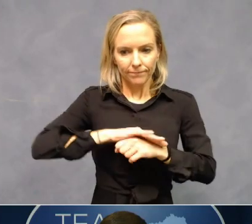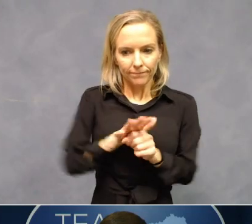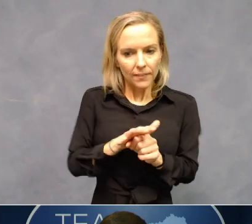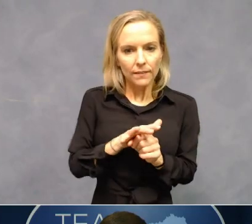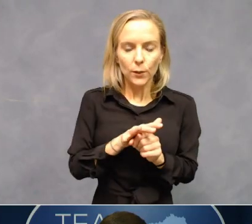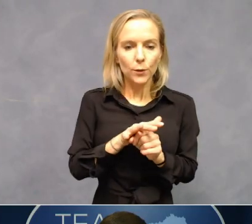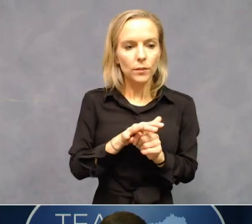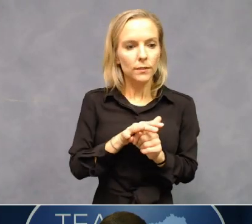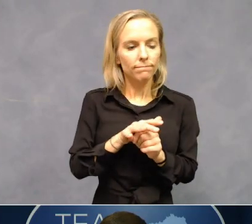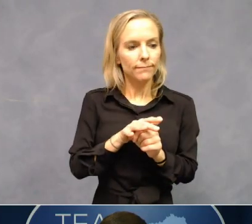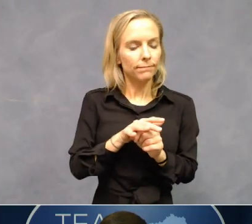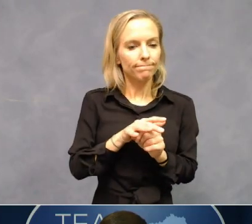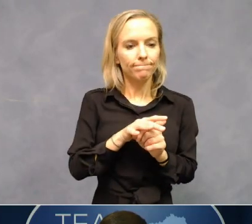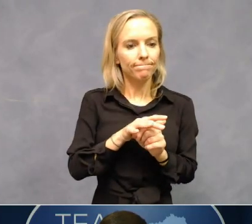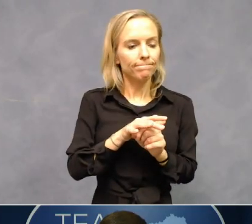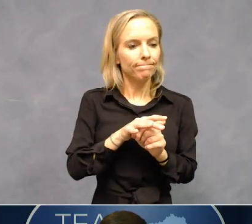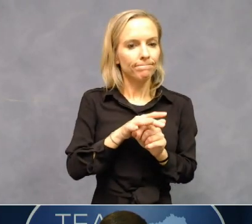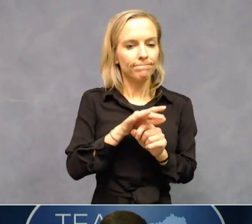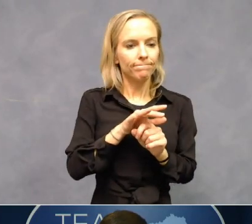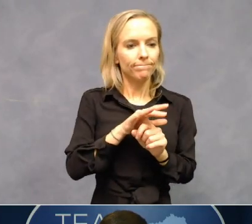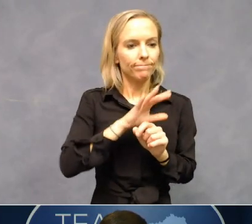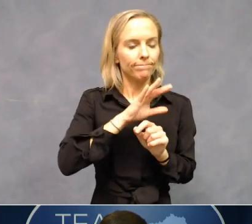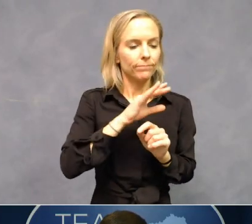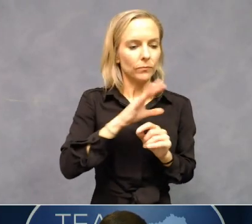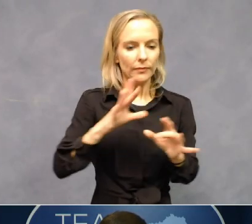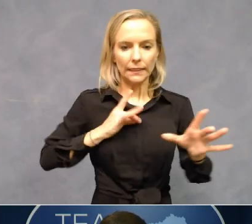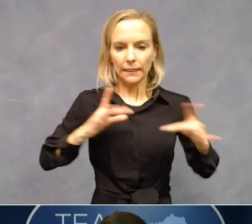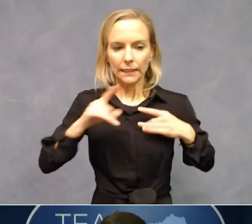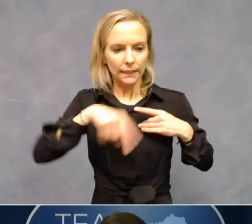out. 71 new residents have tested